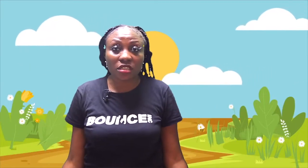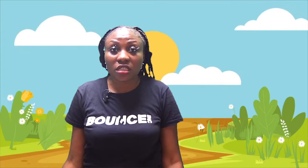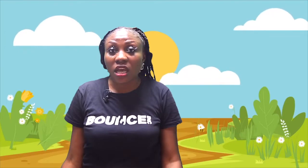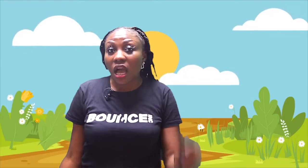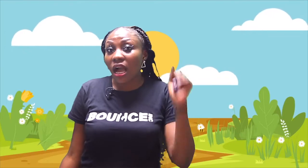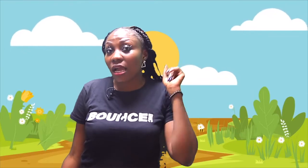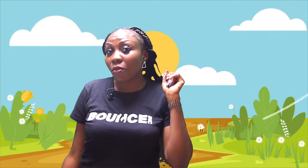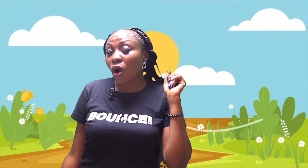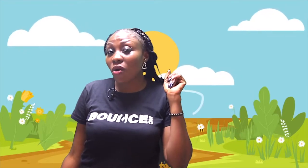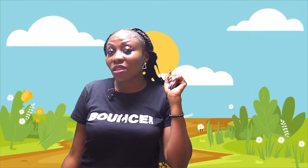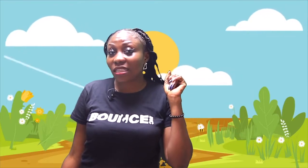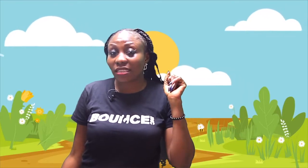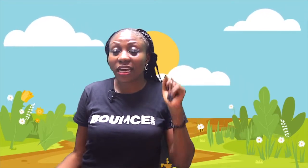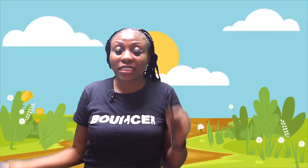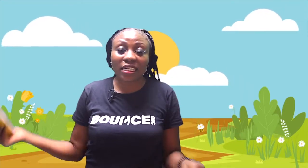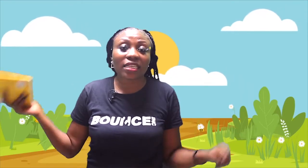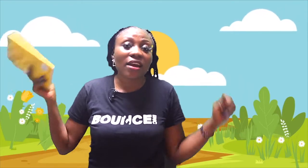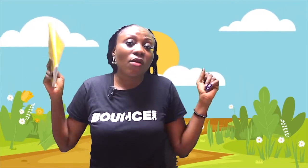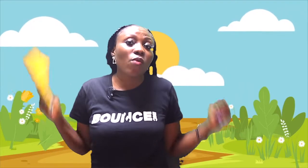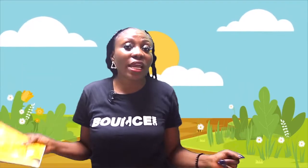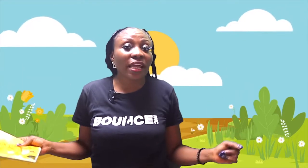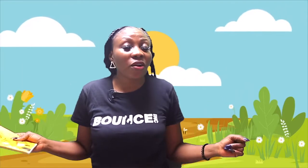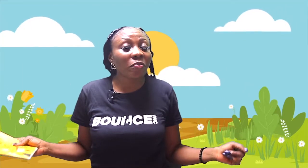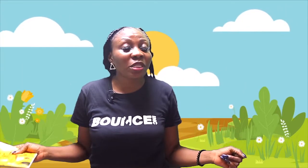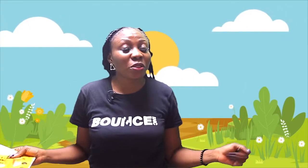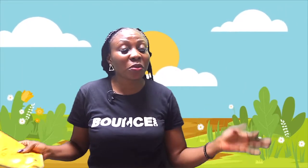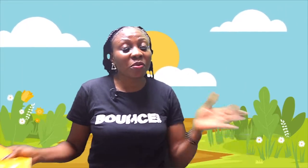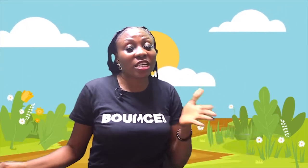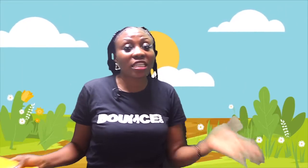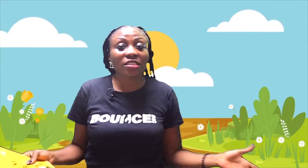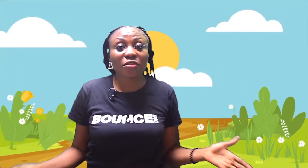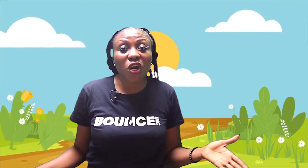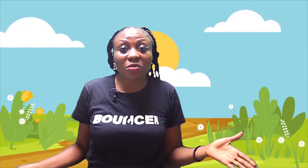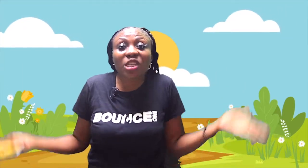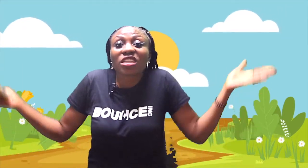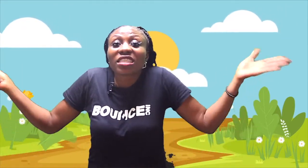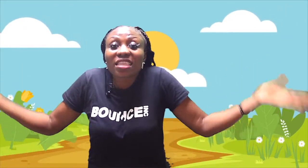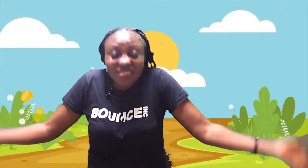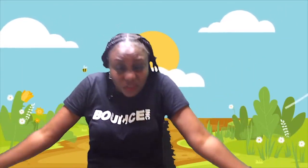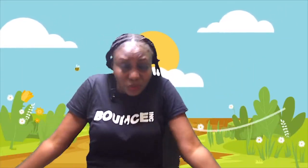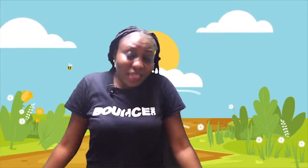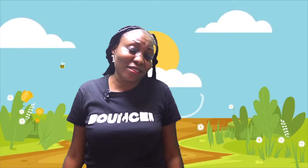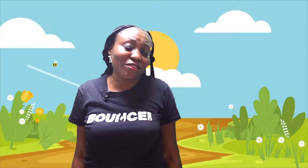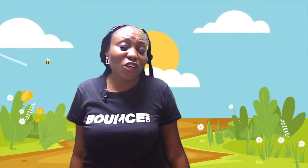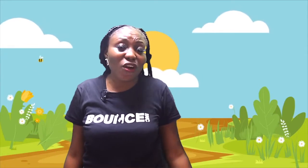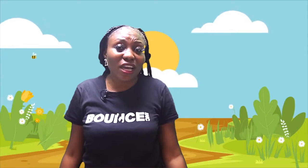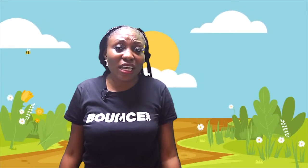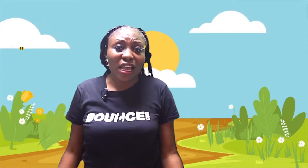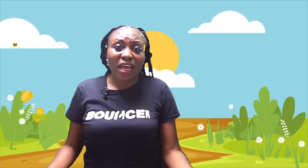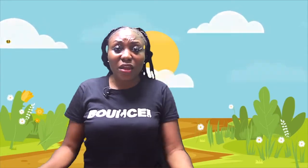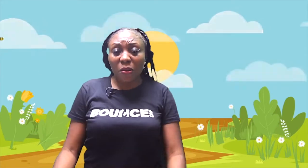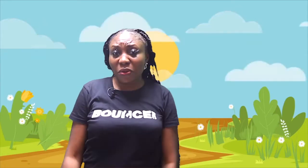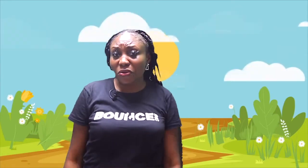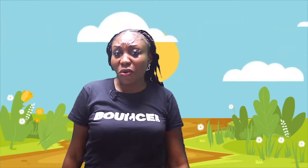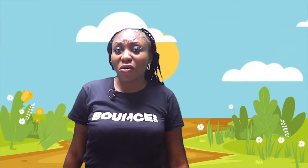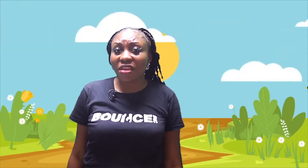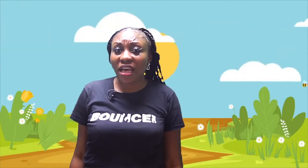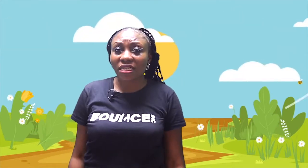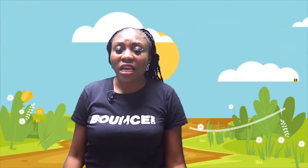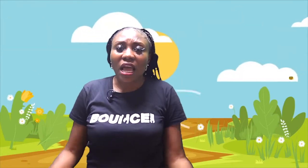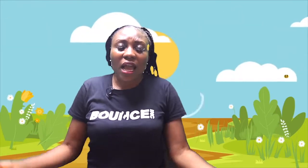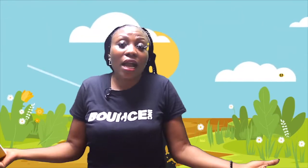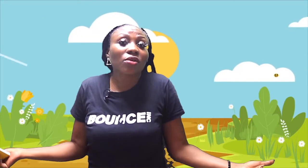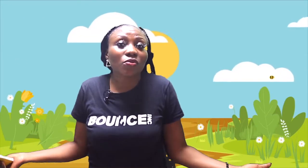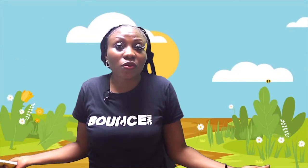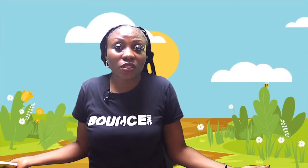of Jesus. I am always excited when I come into the presence of God because there's fullness of joy. I hope you know